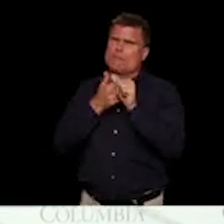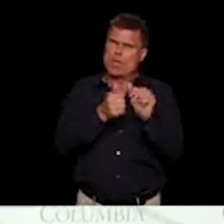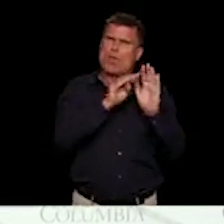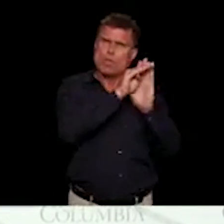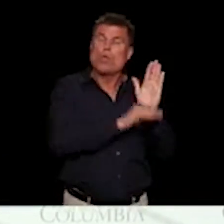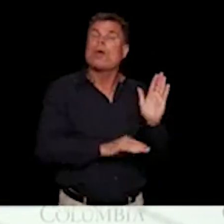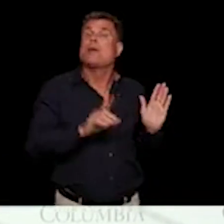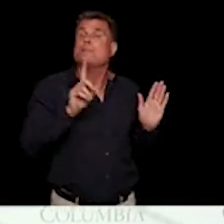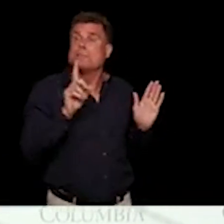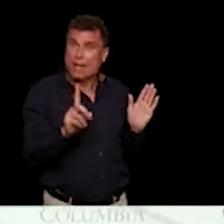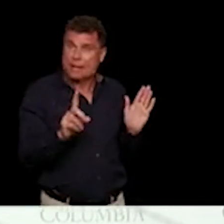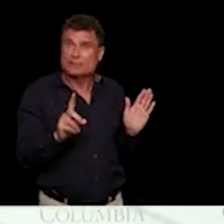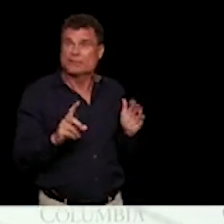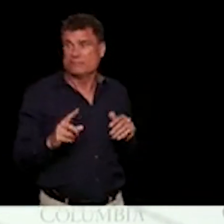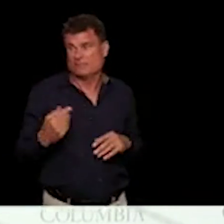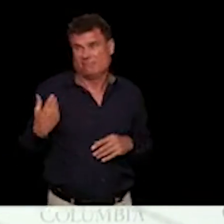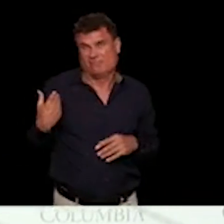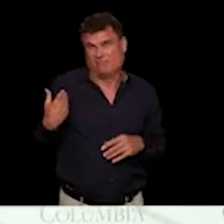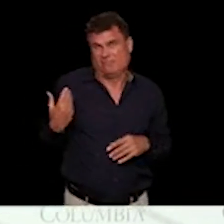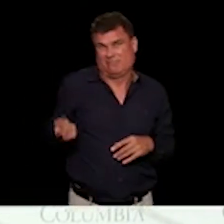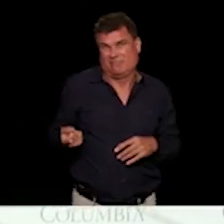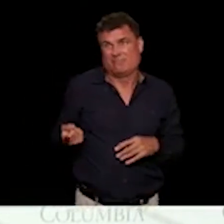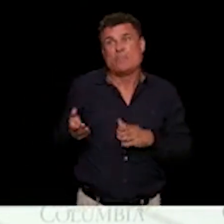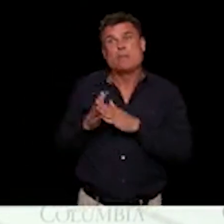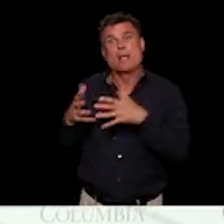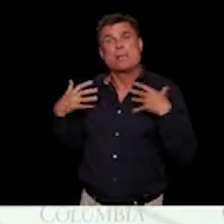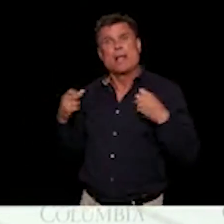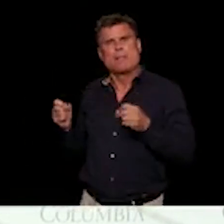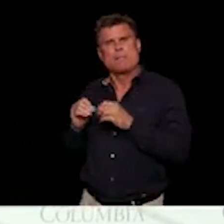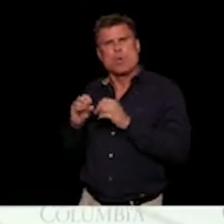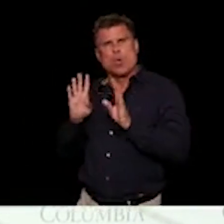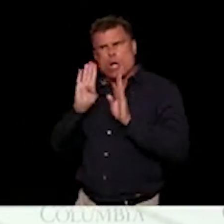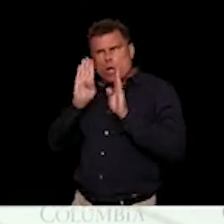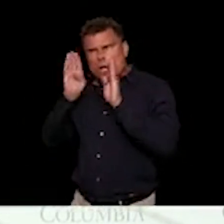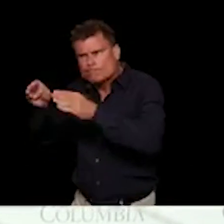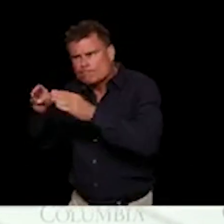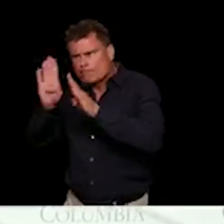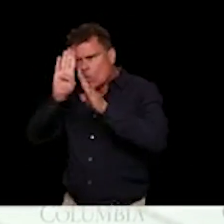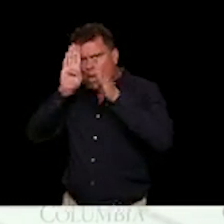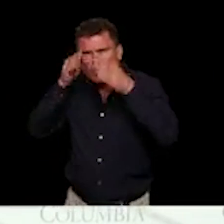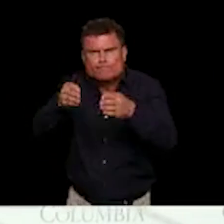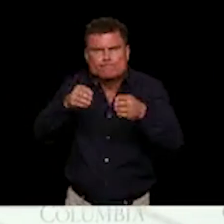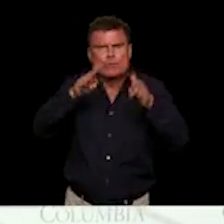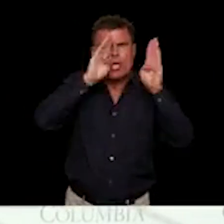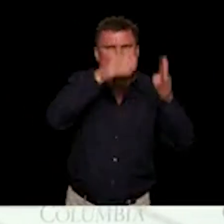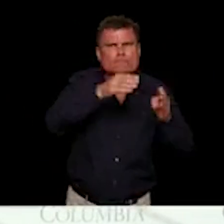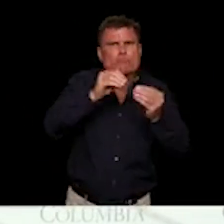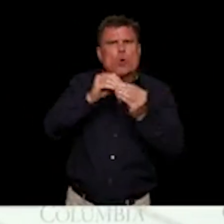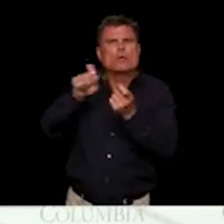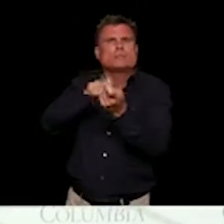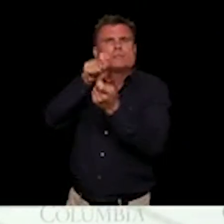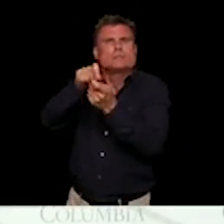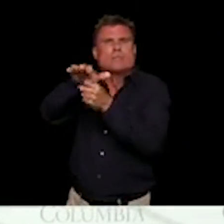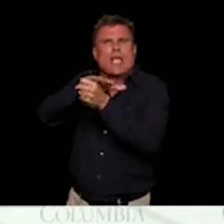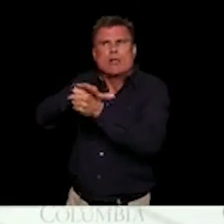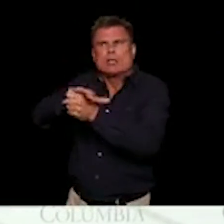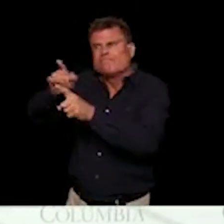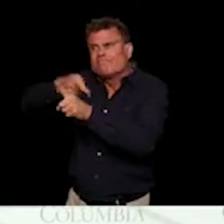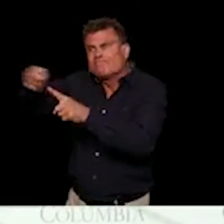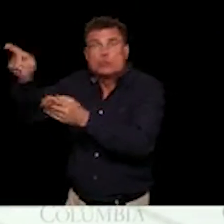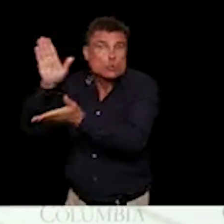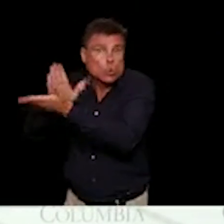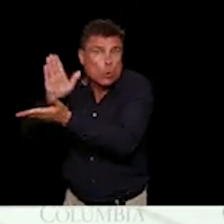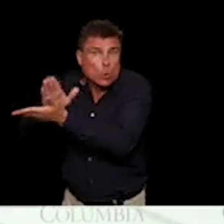contexts, whether that's a school, a post-secondary institution, a small workplace of 20 people, or a large workplace or a